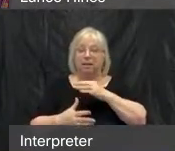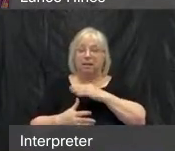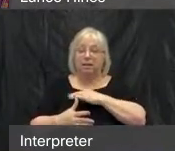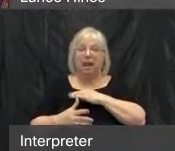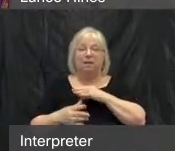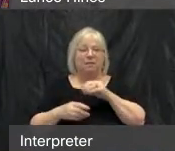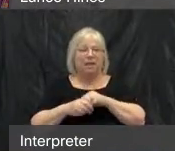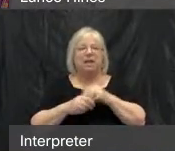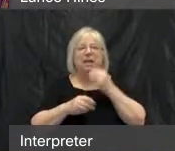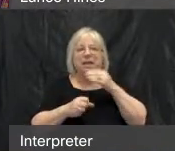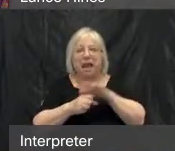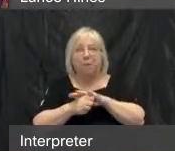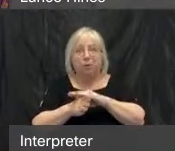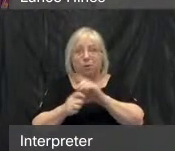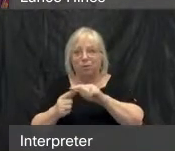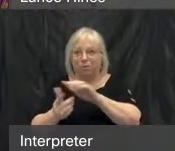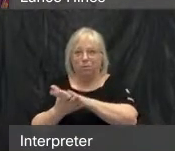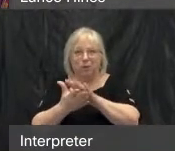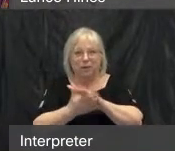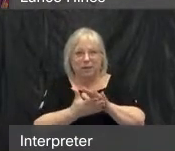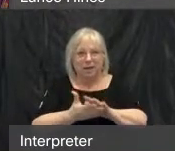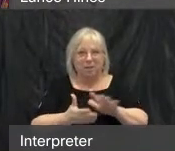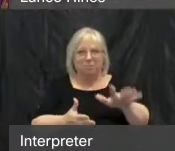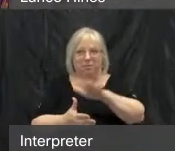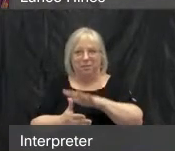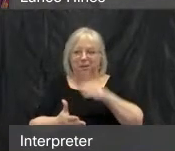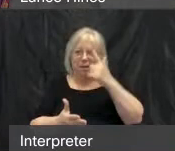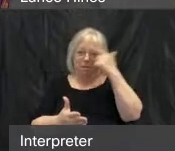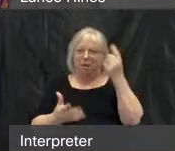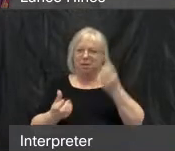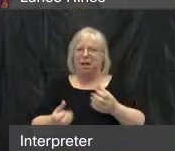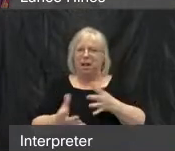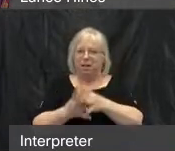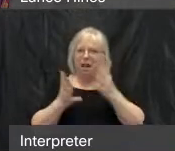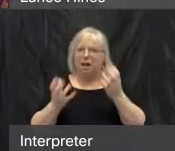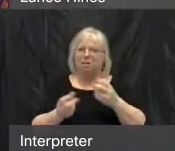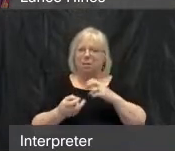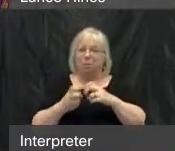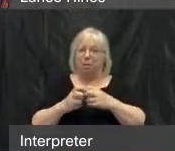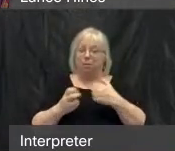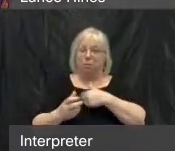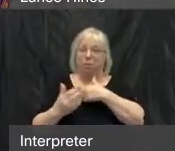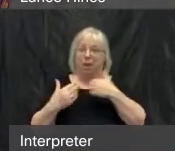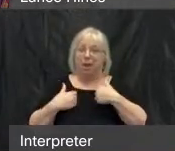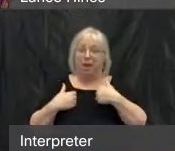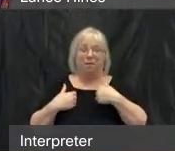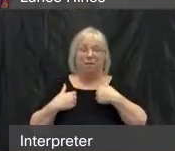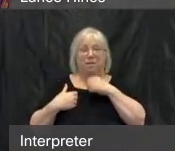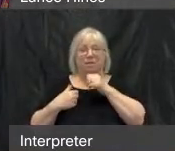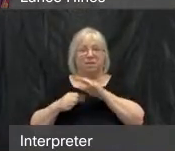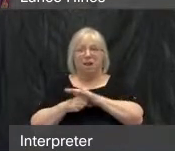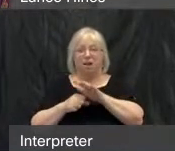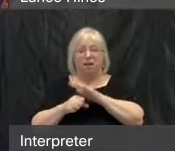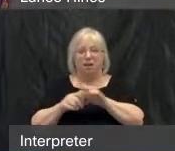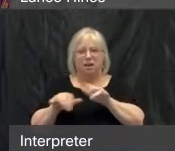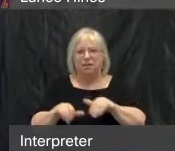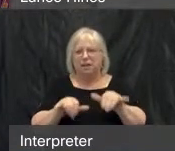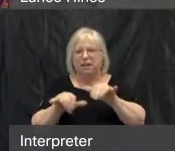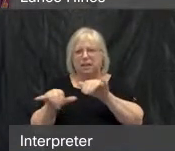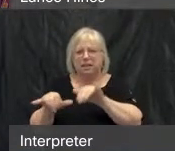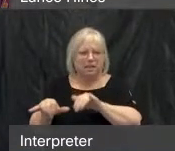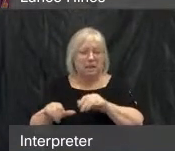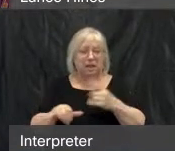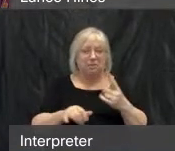in the neighborhood to clean it up, because a lot of the problem that we have is a lack of consistency. I mean, if you get something picked